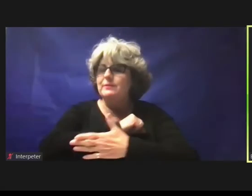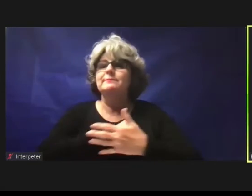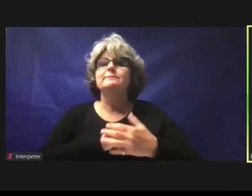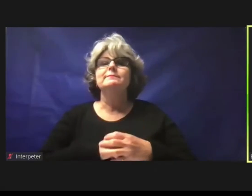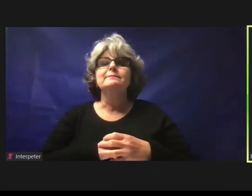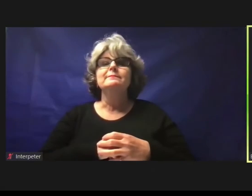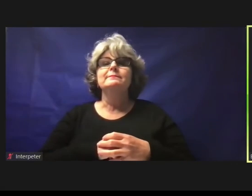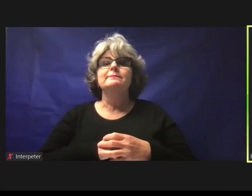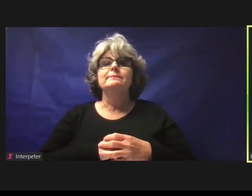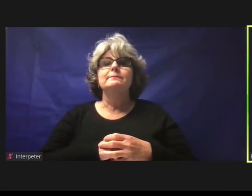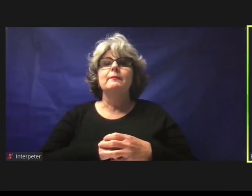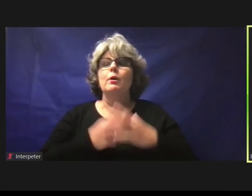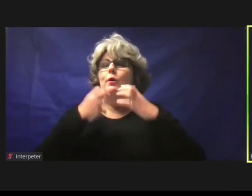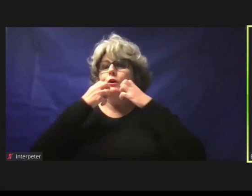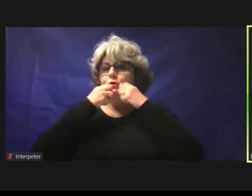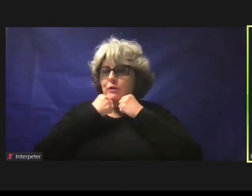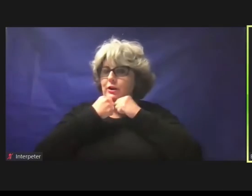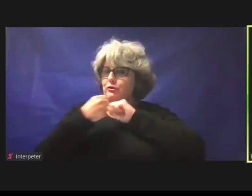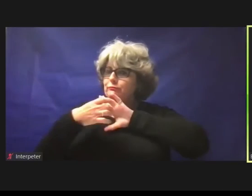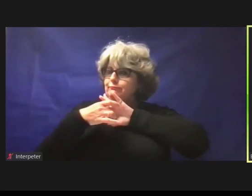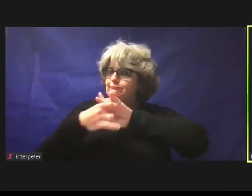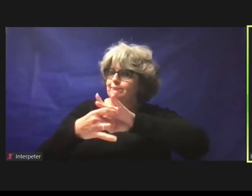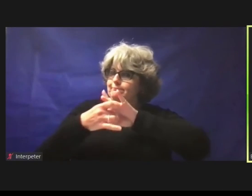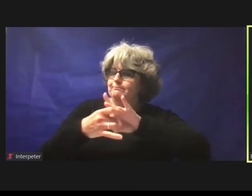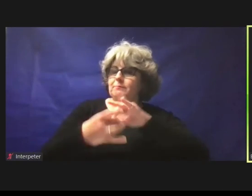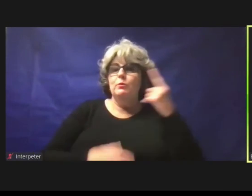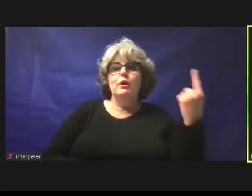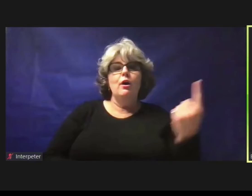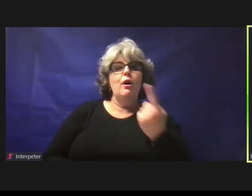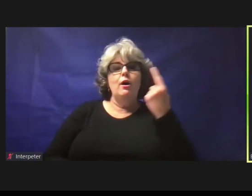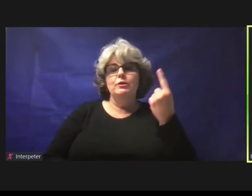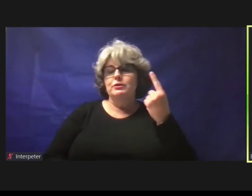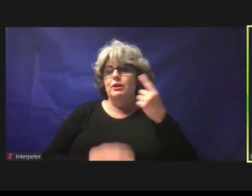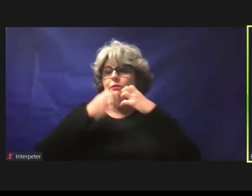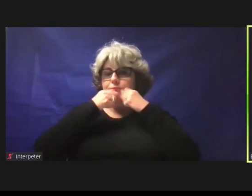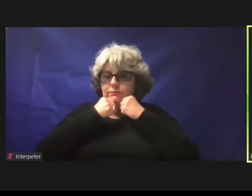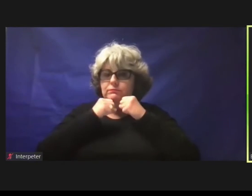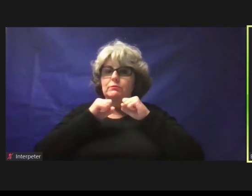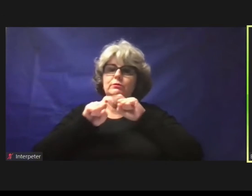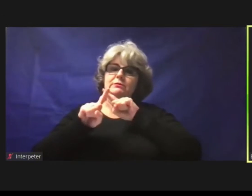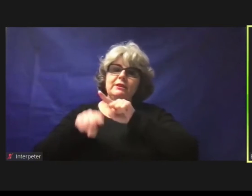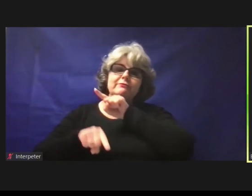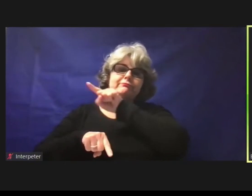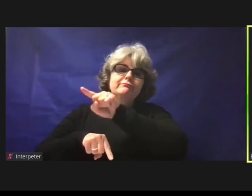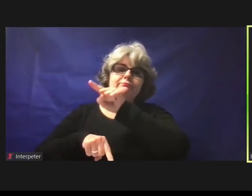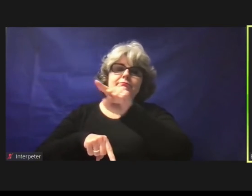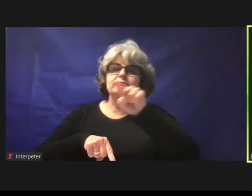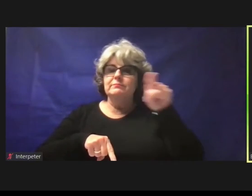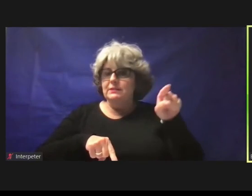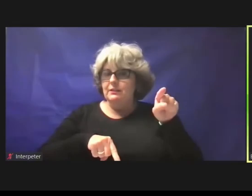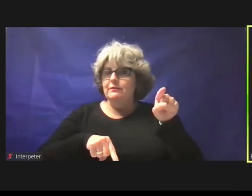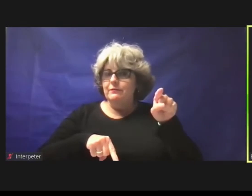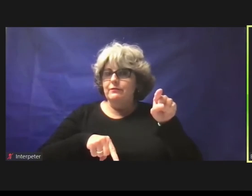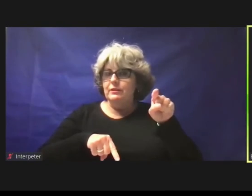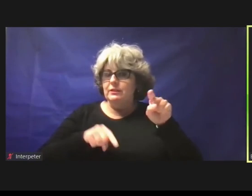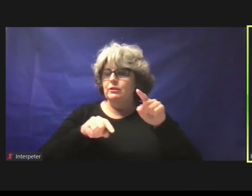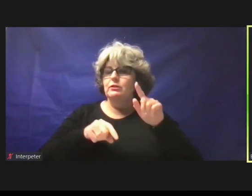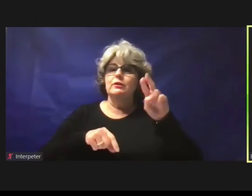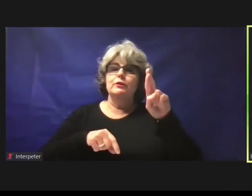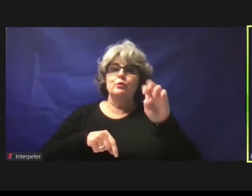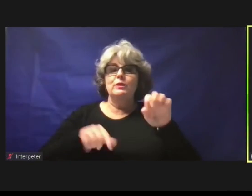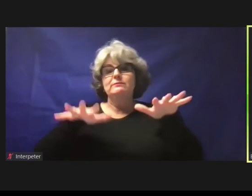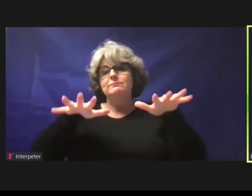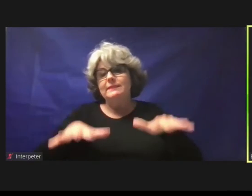so we treasure that association, and we also treasure our associations with a number of the resettlement